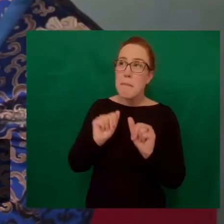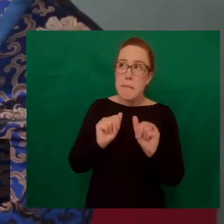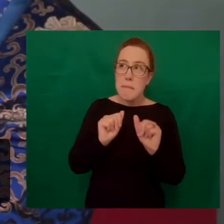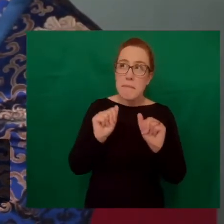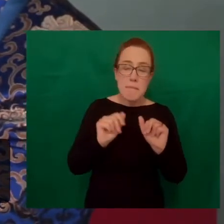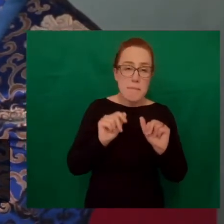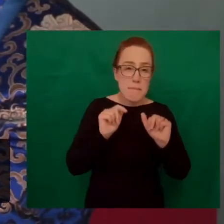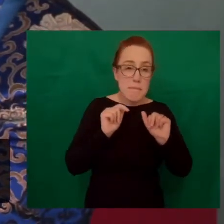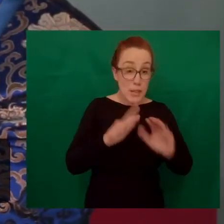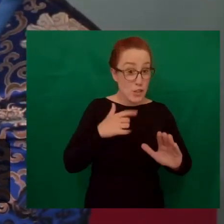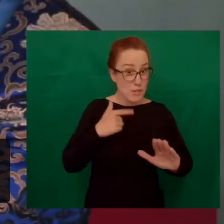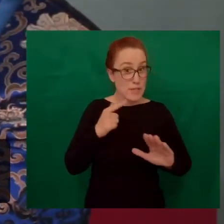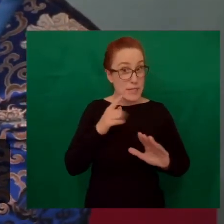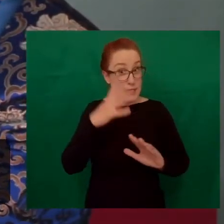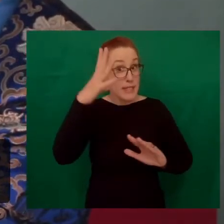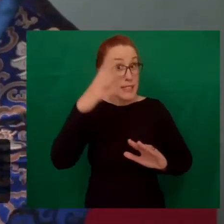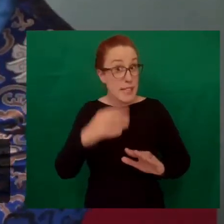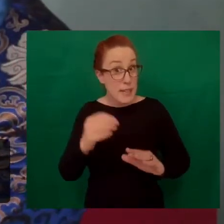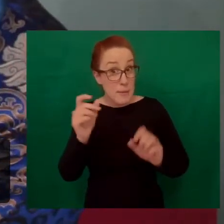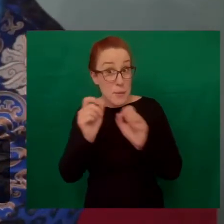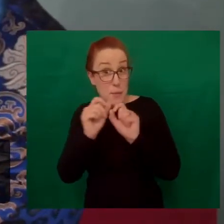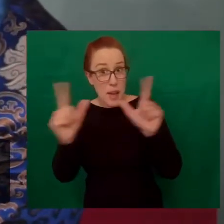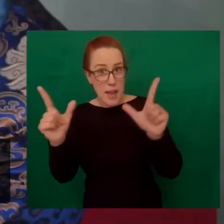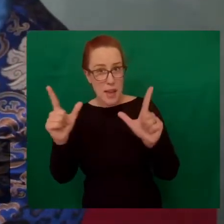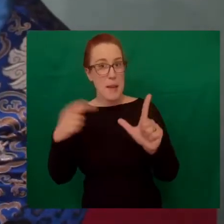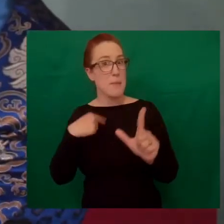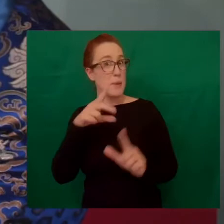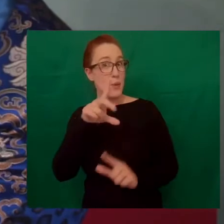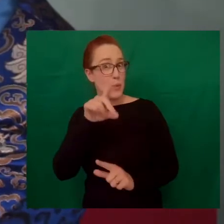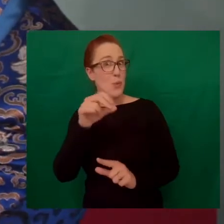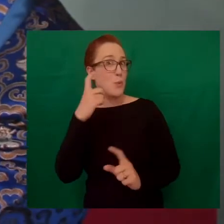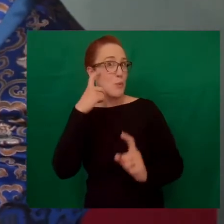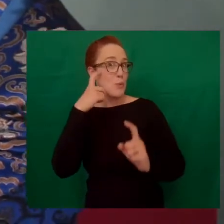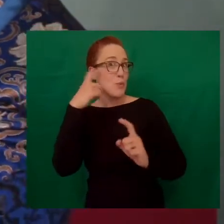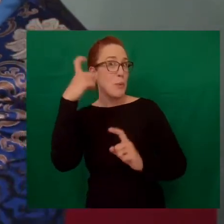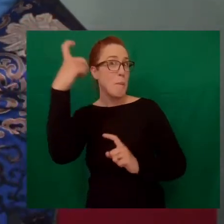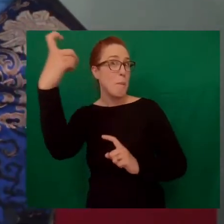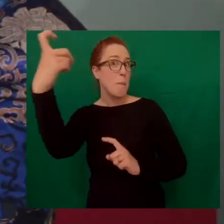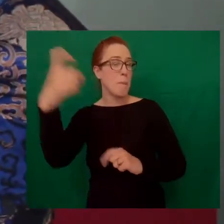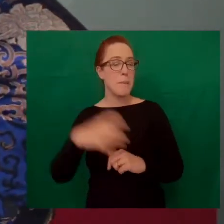fall asleep and the time I wake up, I do.